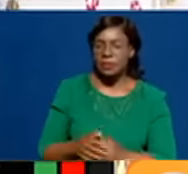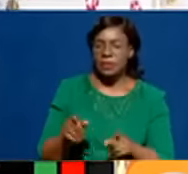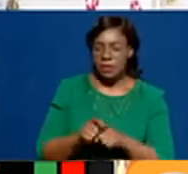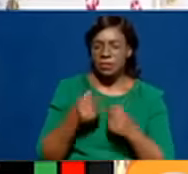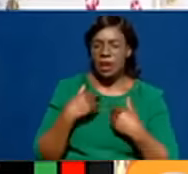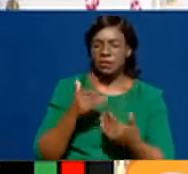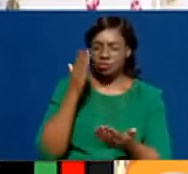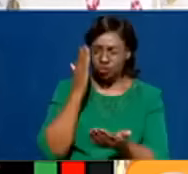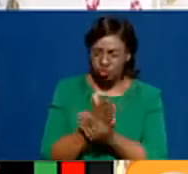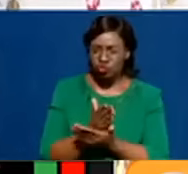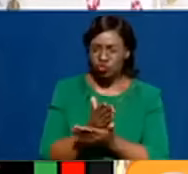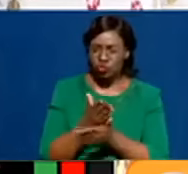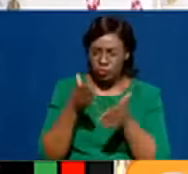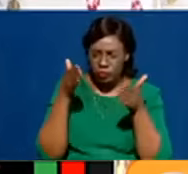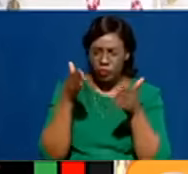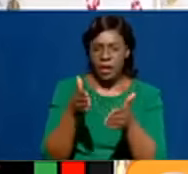and bear true allegiance